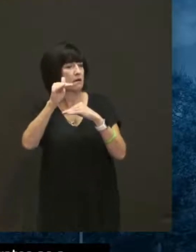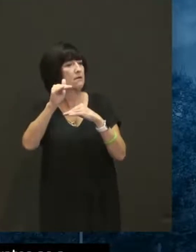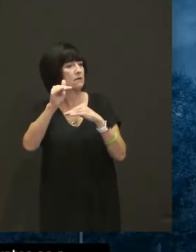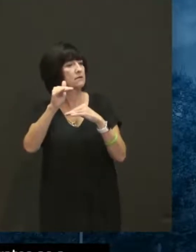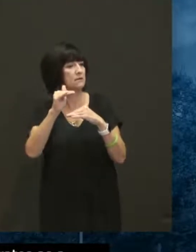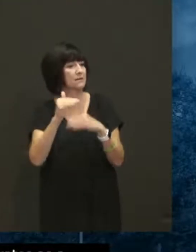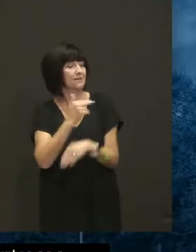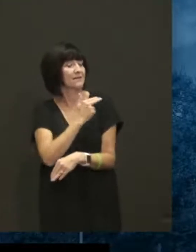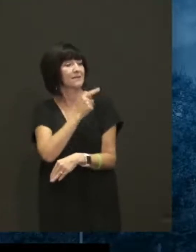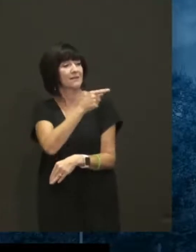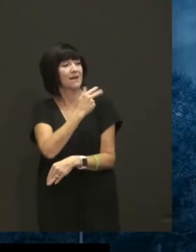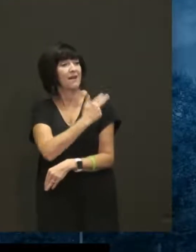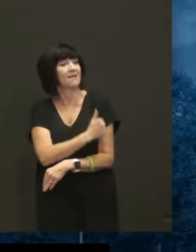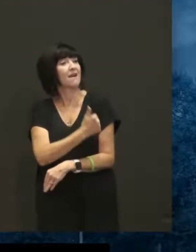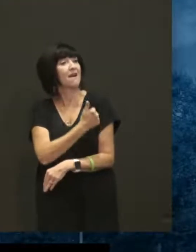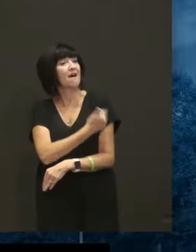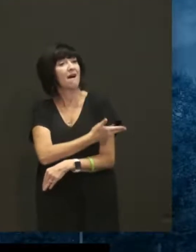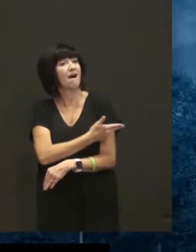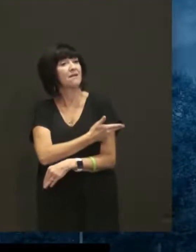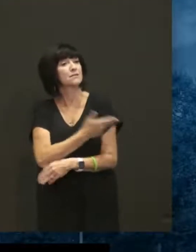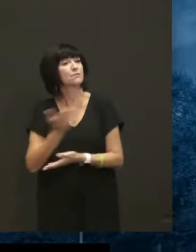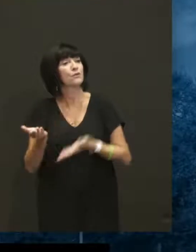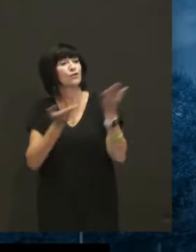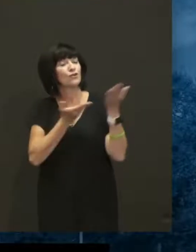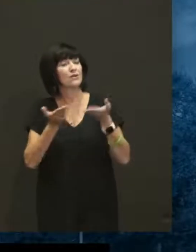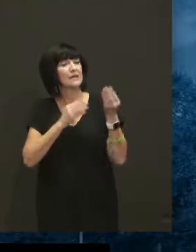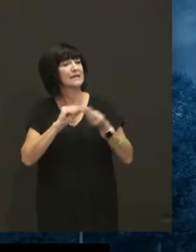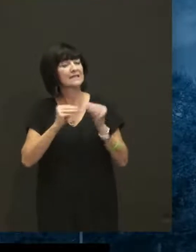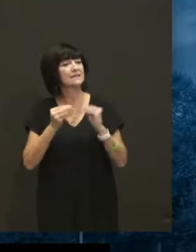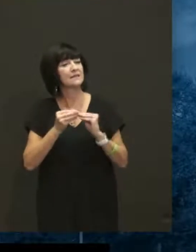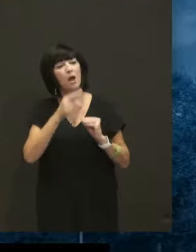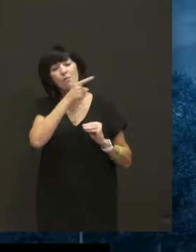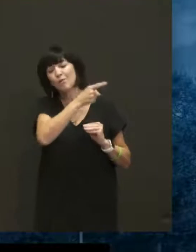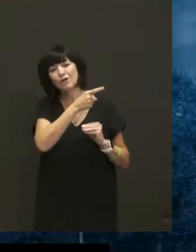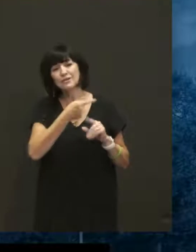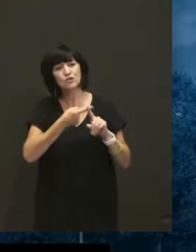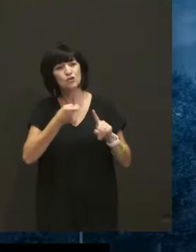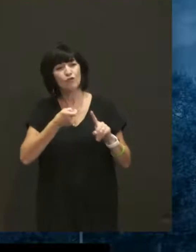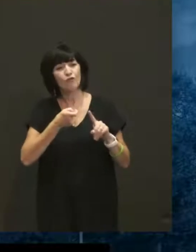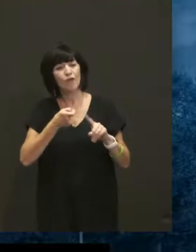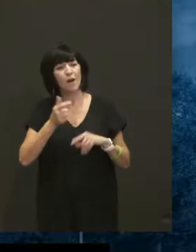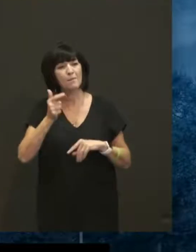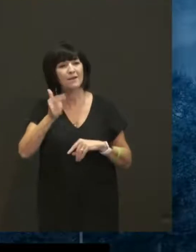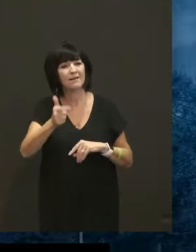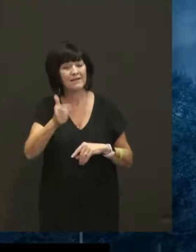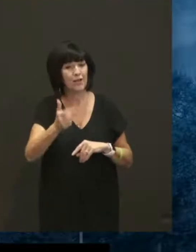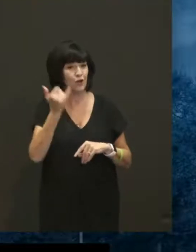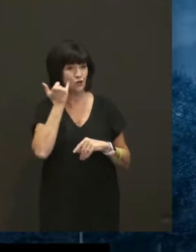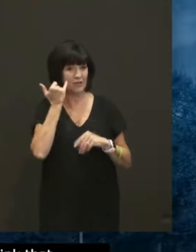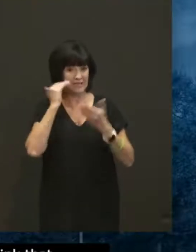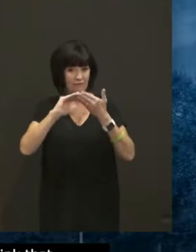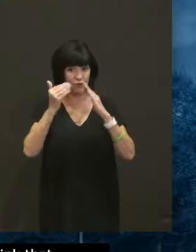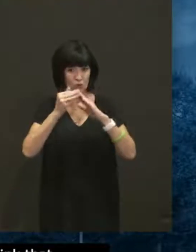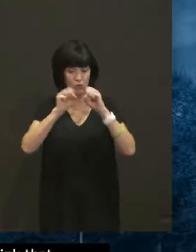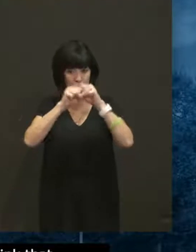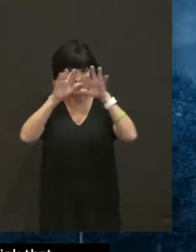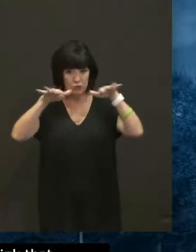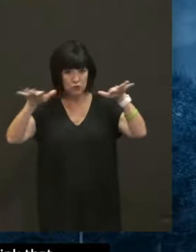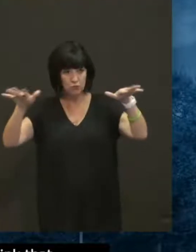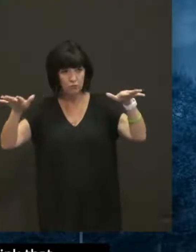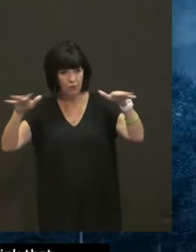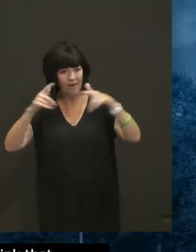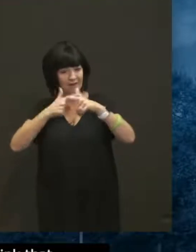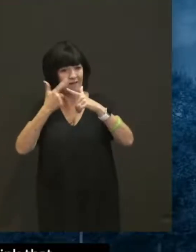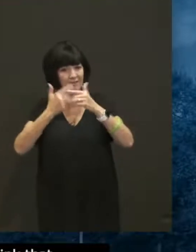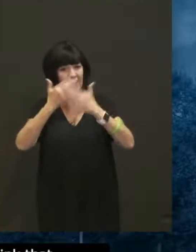hospitalizations is a lagging indicator. So, we think that just through community spread, that is